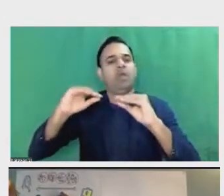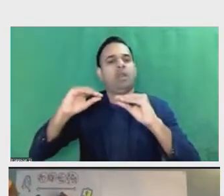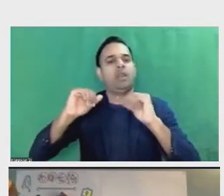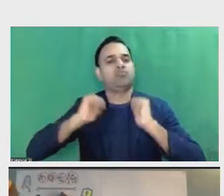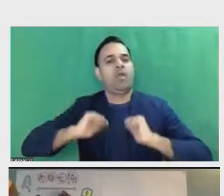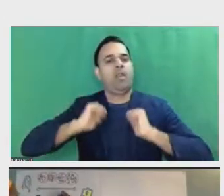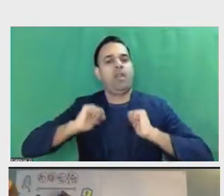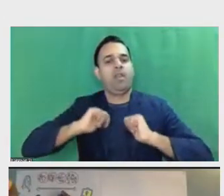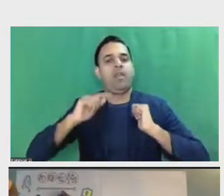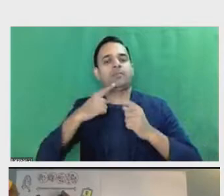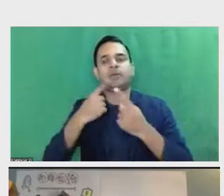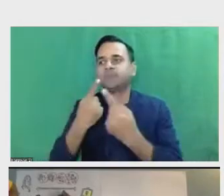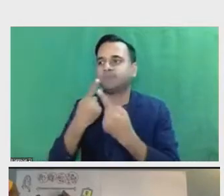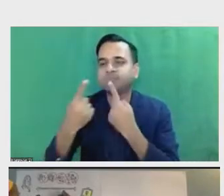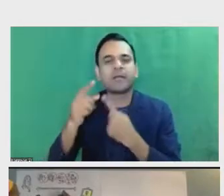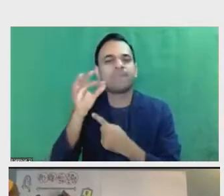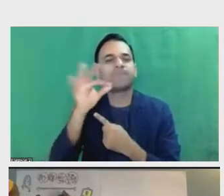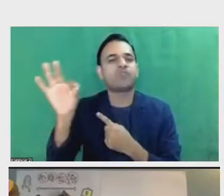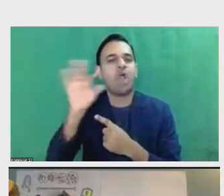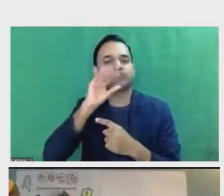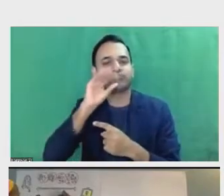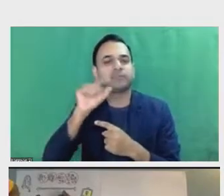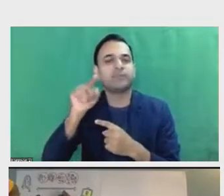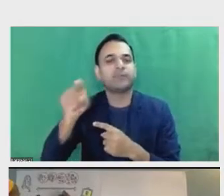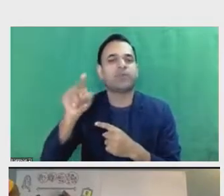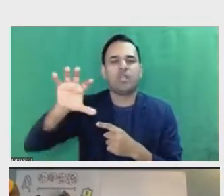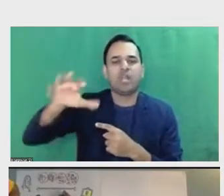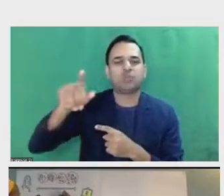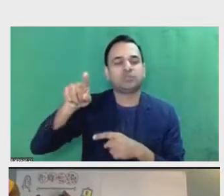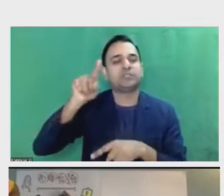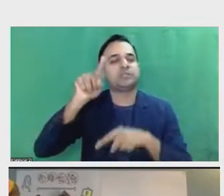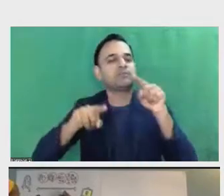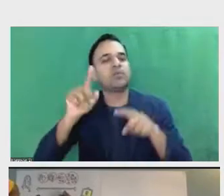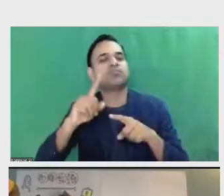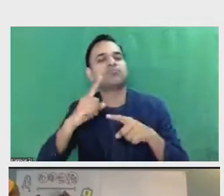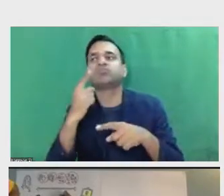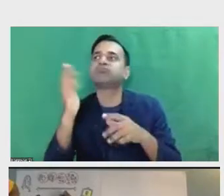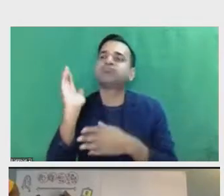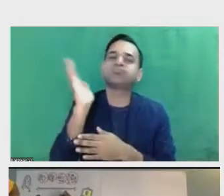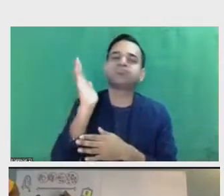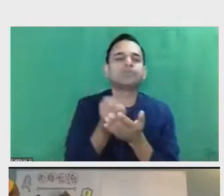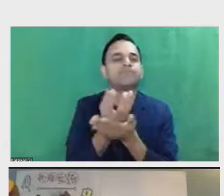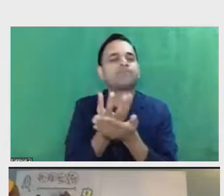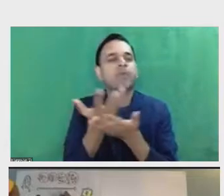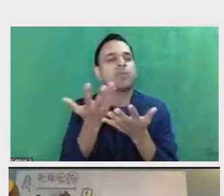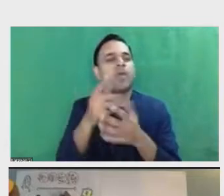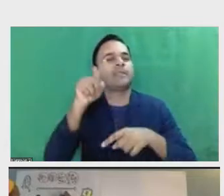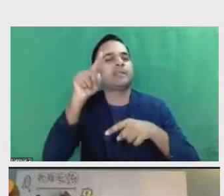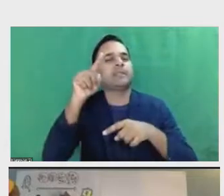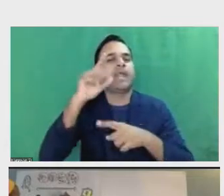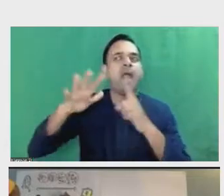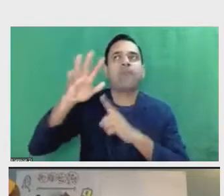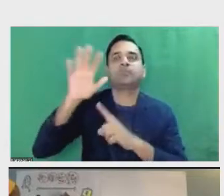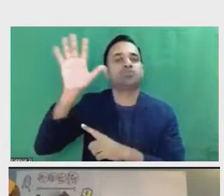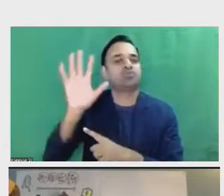are the same one negotiating on the biodiversity side, and they were already making the links that we're having trouble making as an